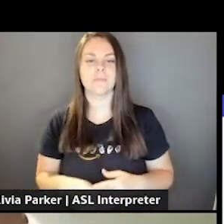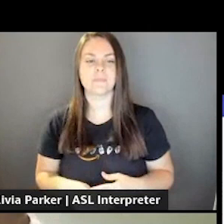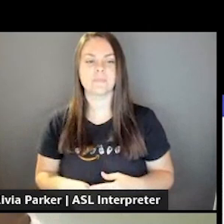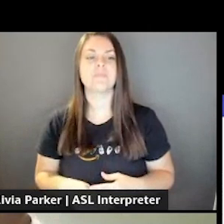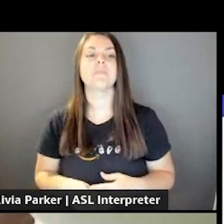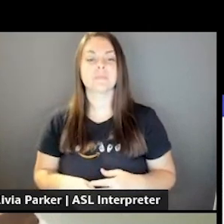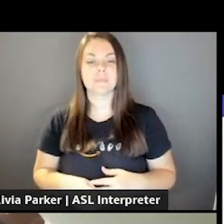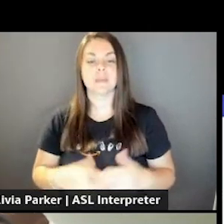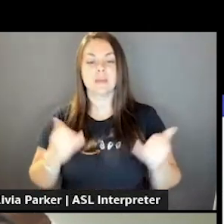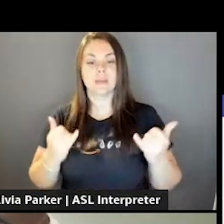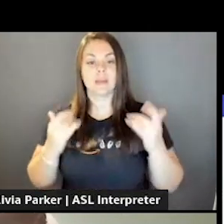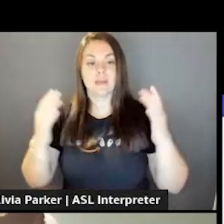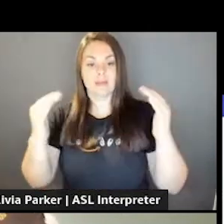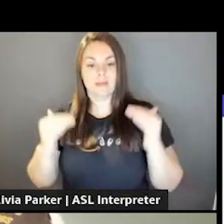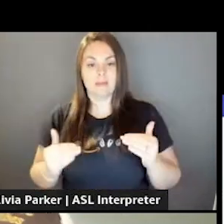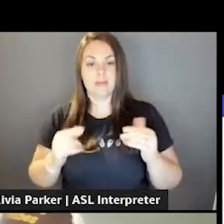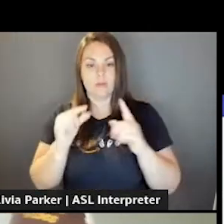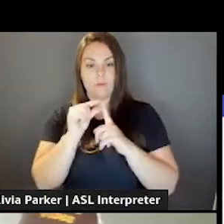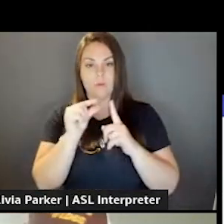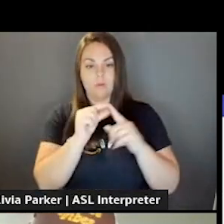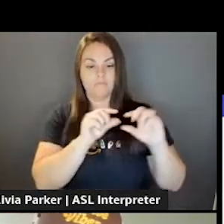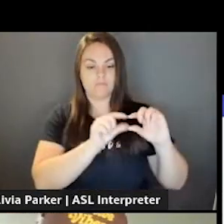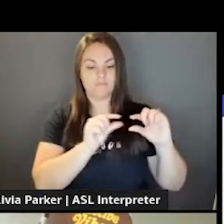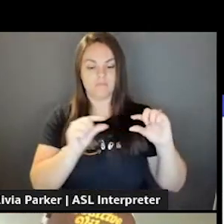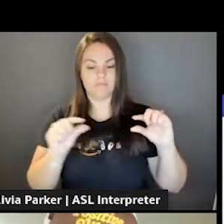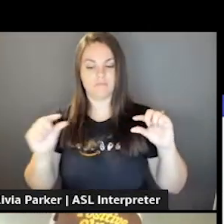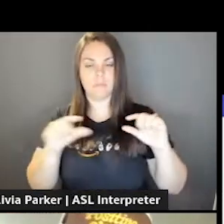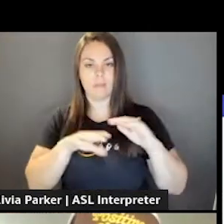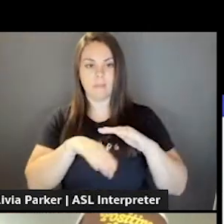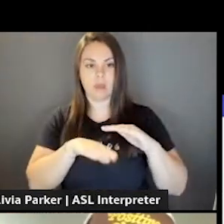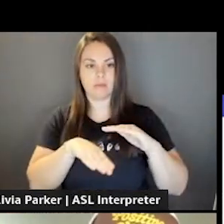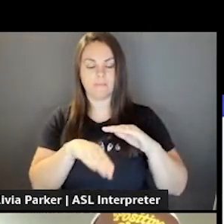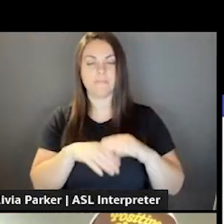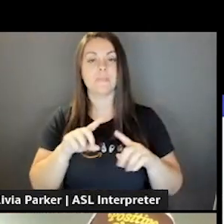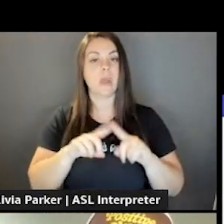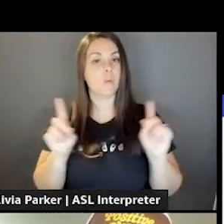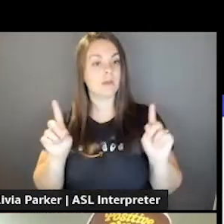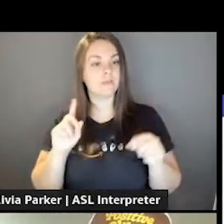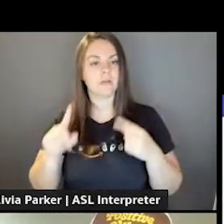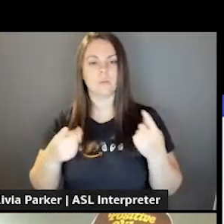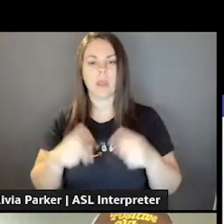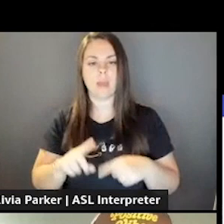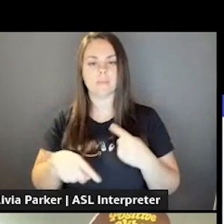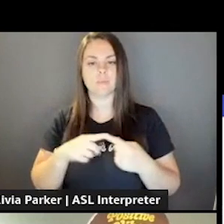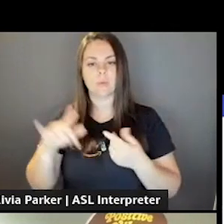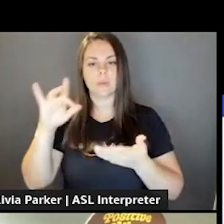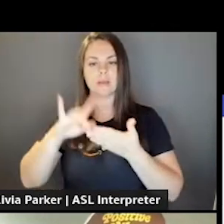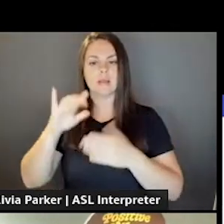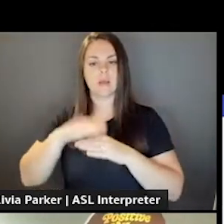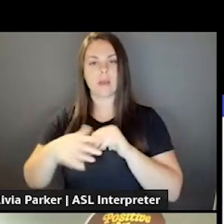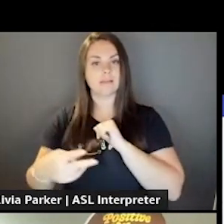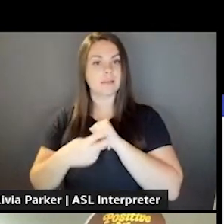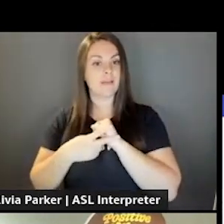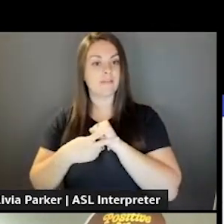here and we have our word bank at the bottom. Great. However, what happens when we click on save?